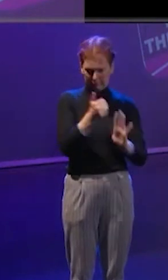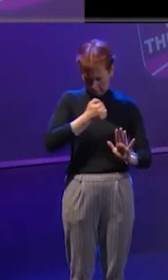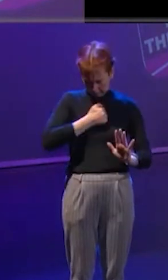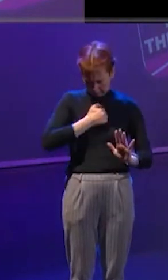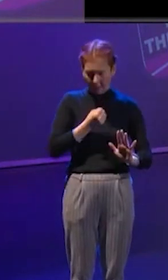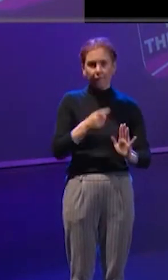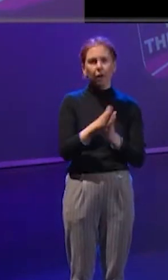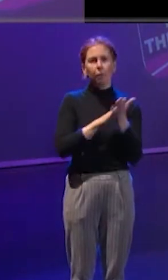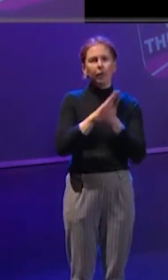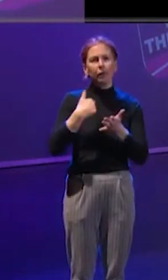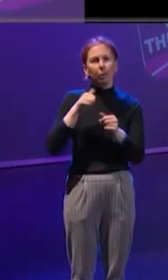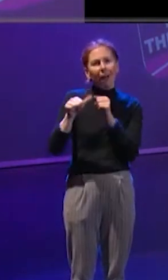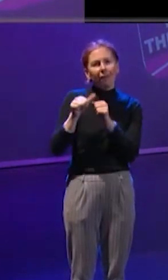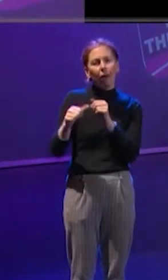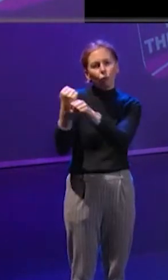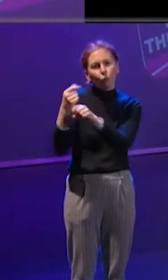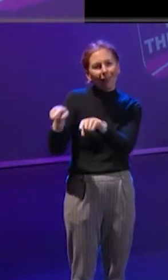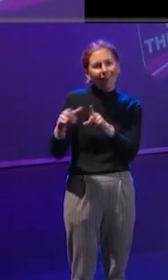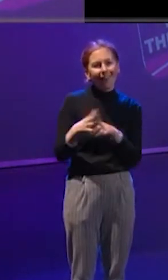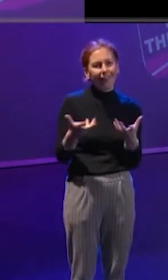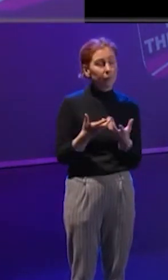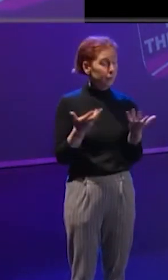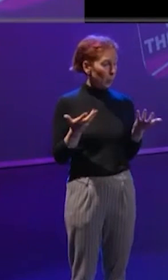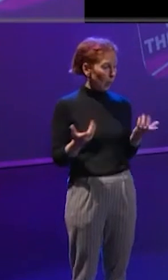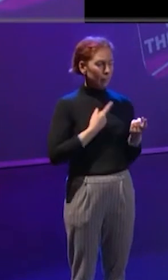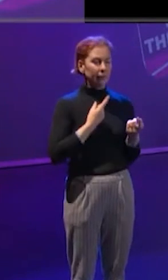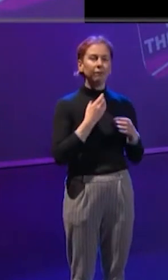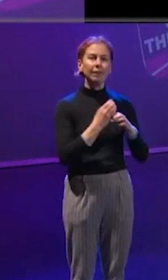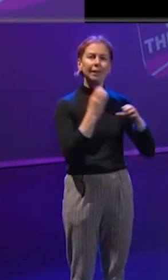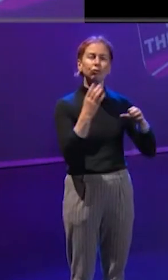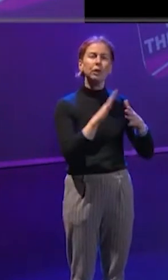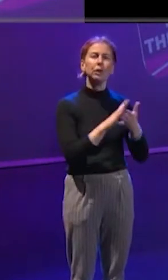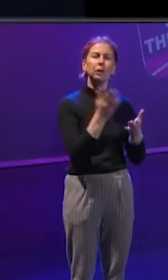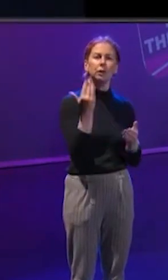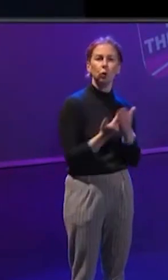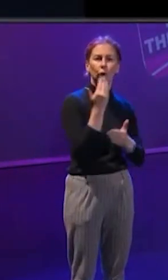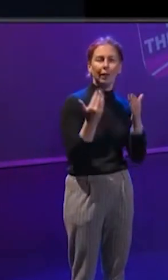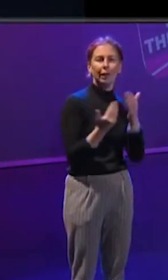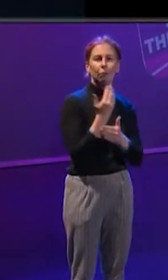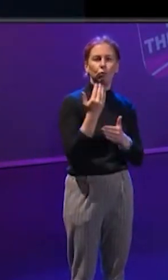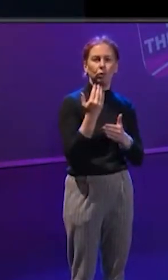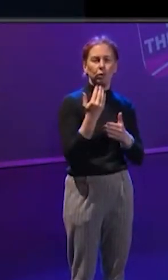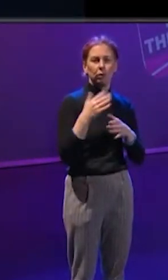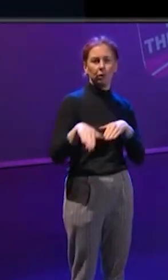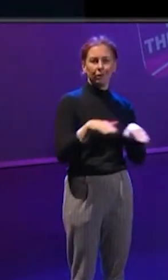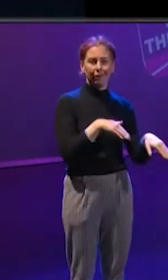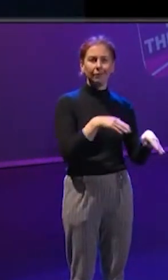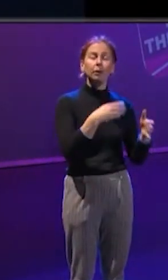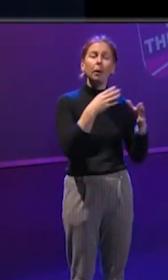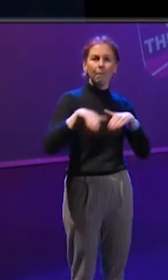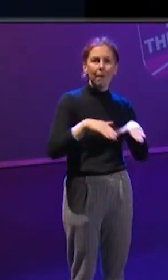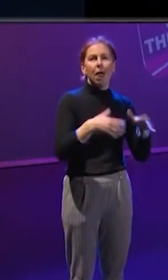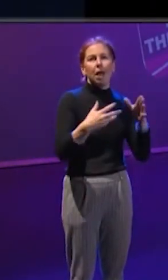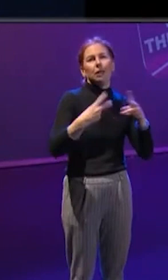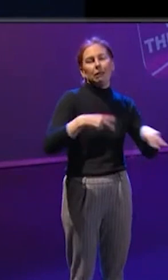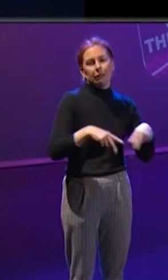Yeah, I think for me, I did a degree in contemporary and ballet dance, and really interesting and absolutely was what I thought I